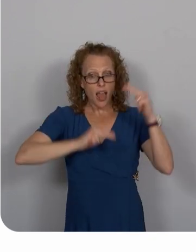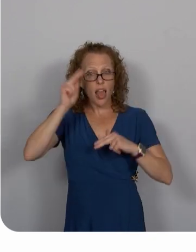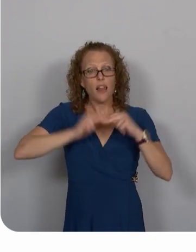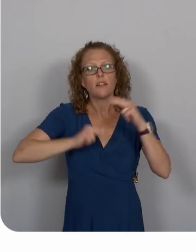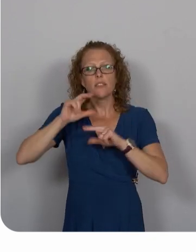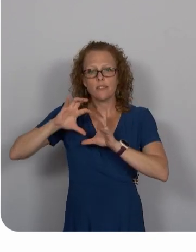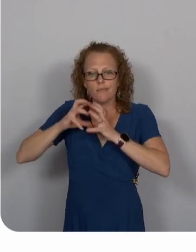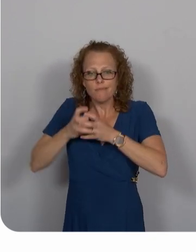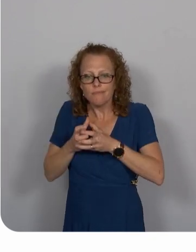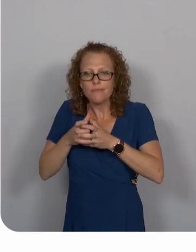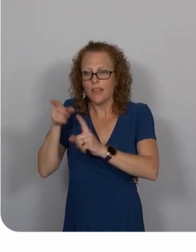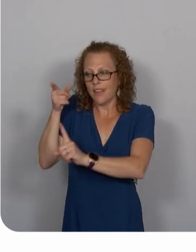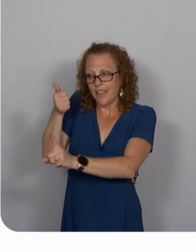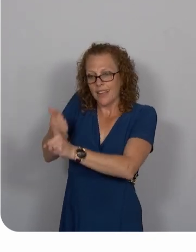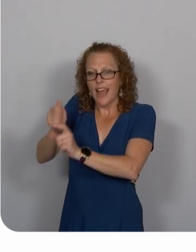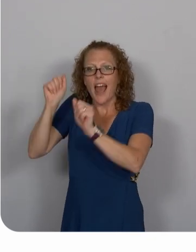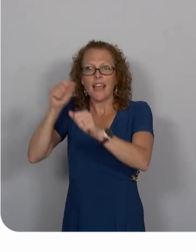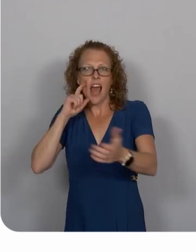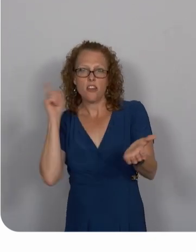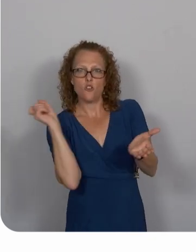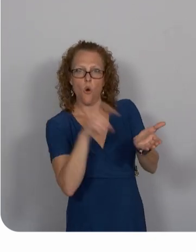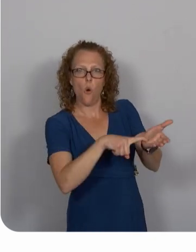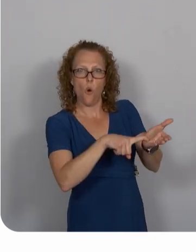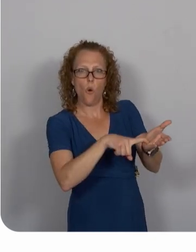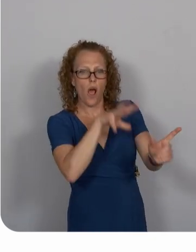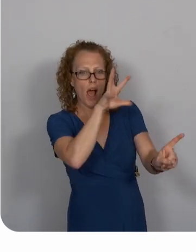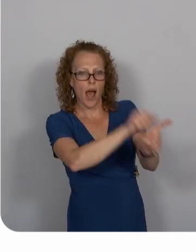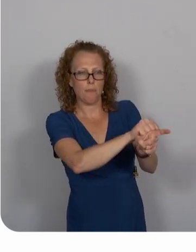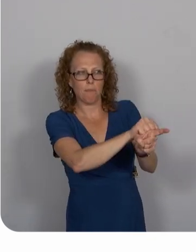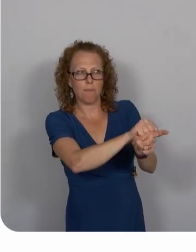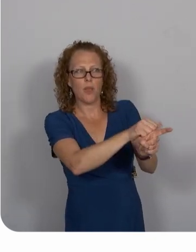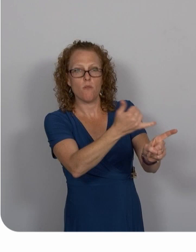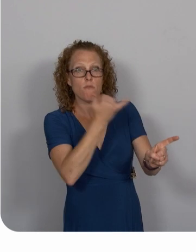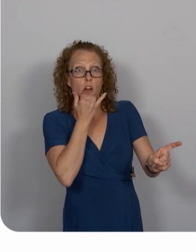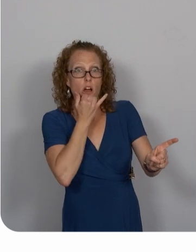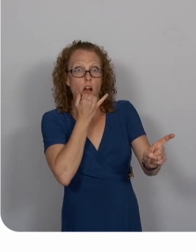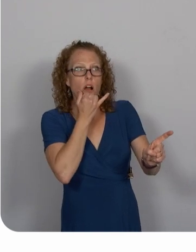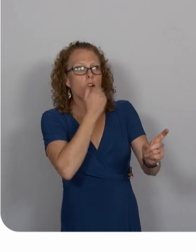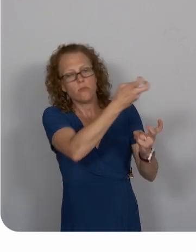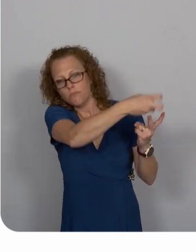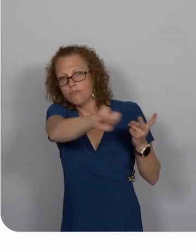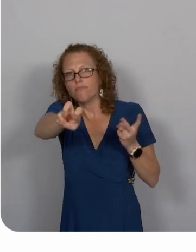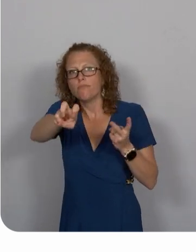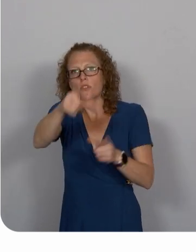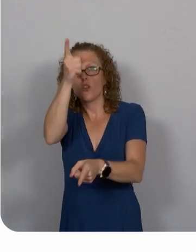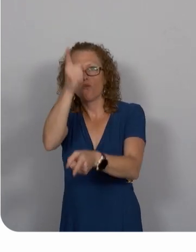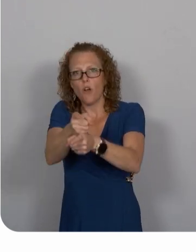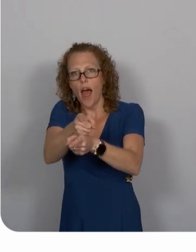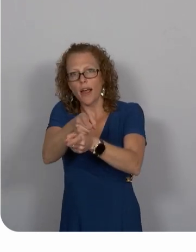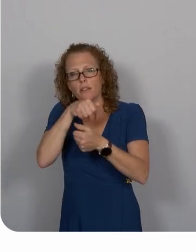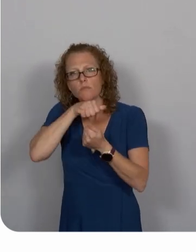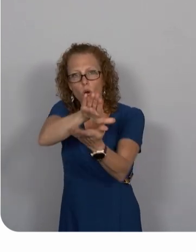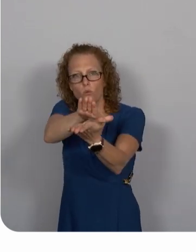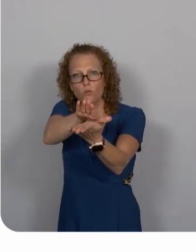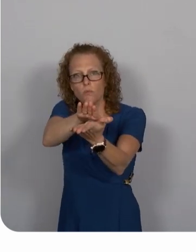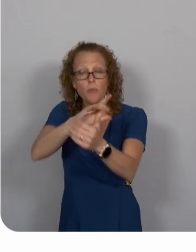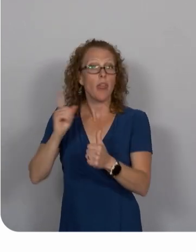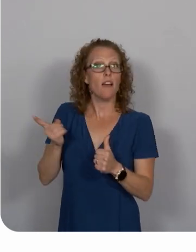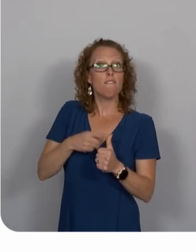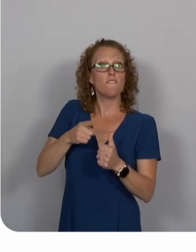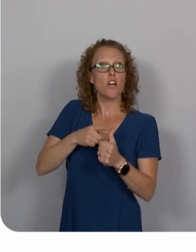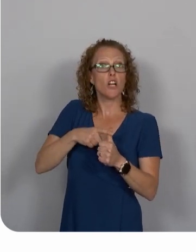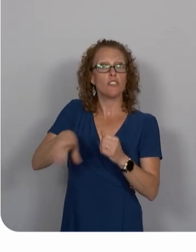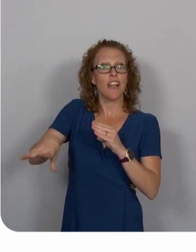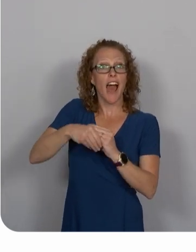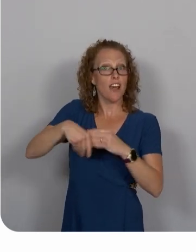user's intent from a prompt and route it to the right extension. And the first extension we're making available is web